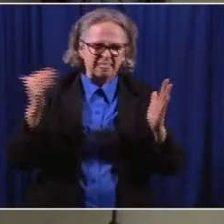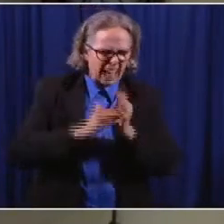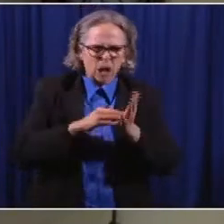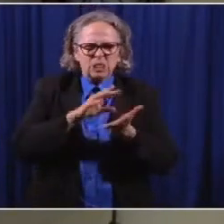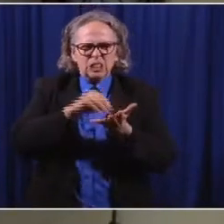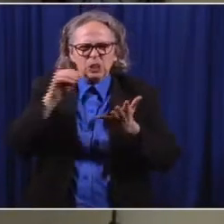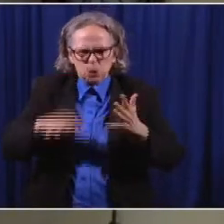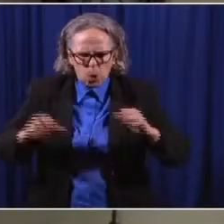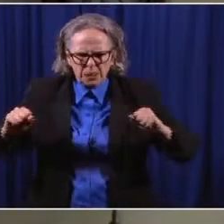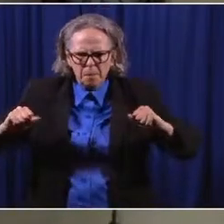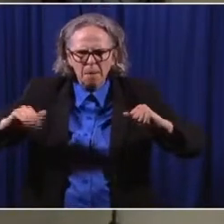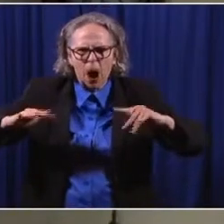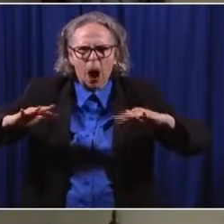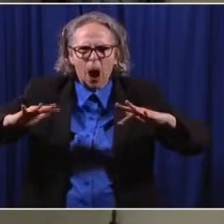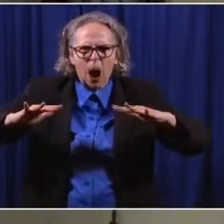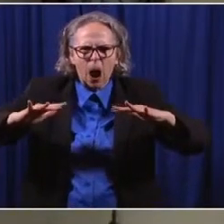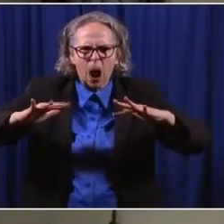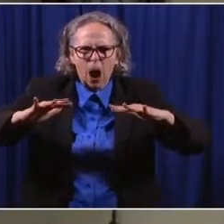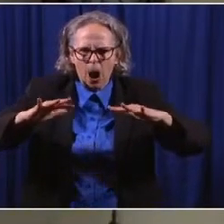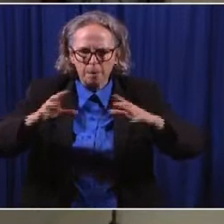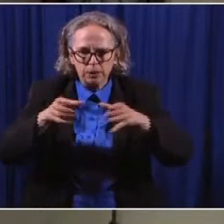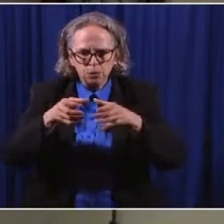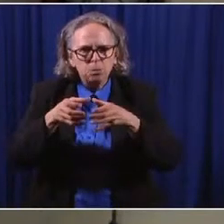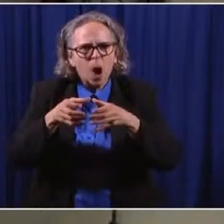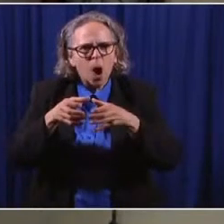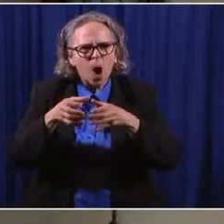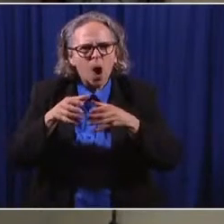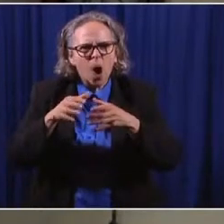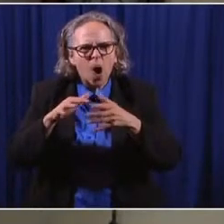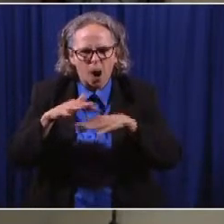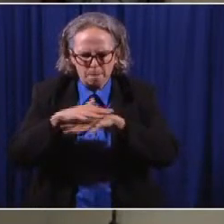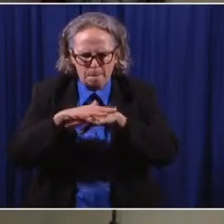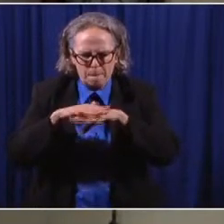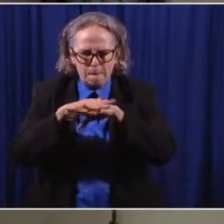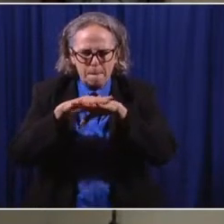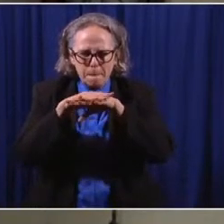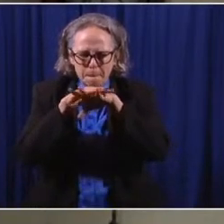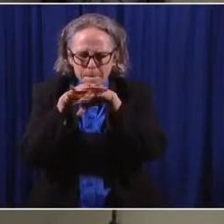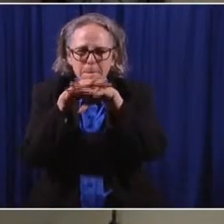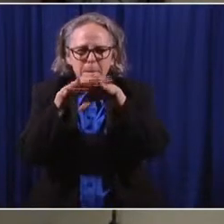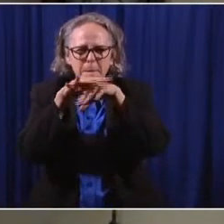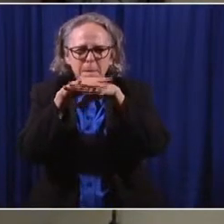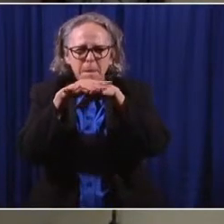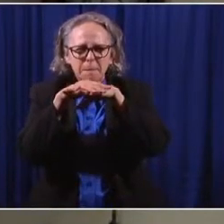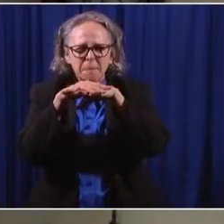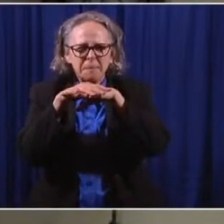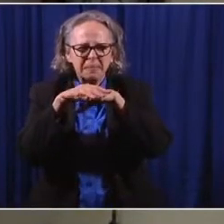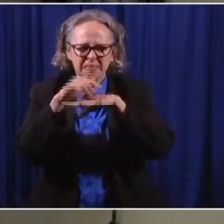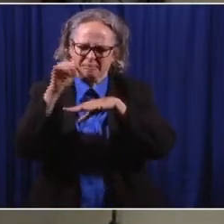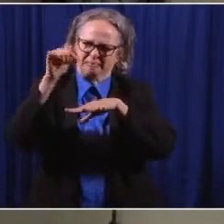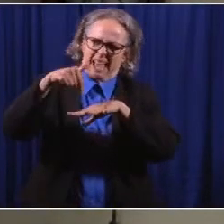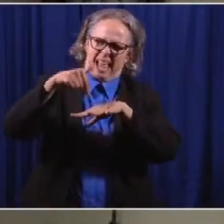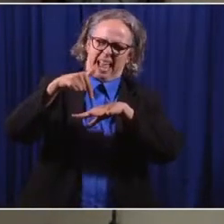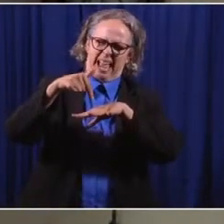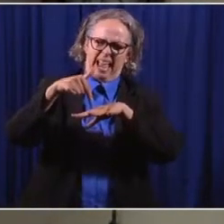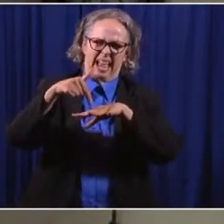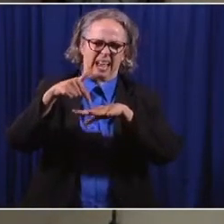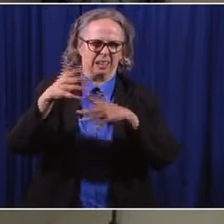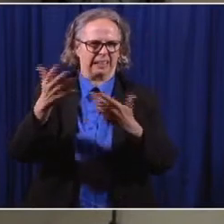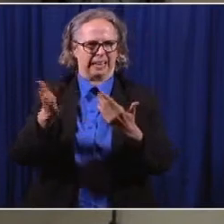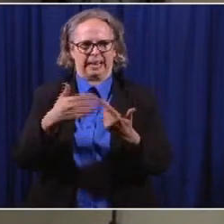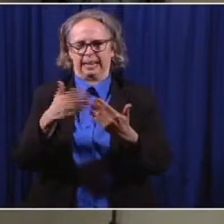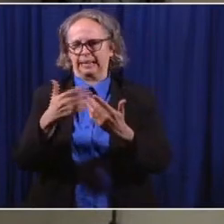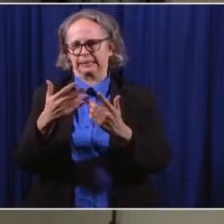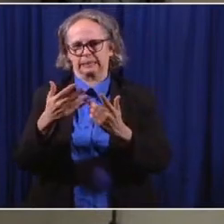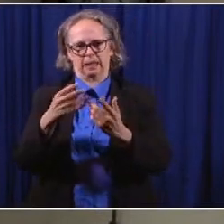they're in a fairly concentrated area and they're intermixing with each other. So, you know, it should not surprise any of us that this happens. And the